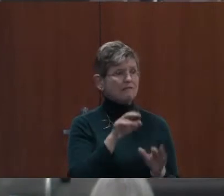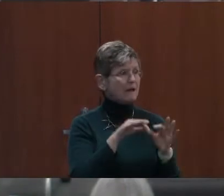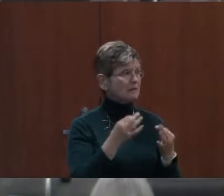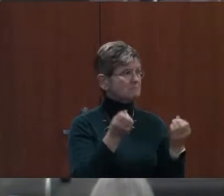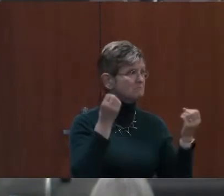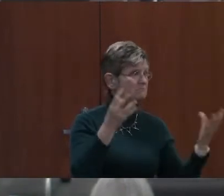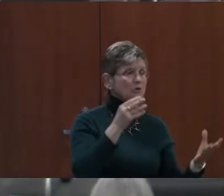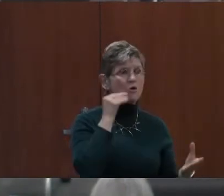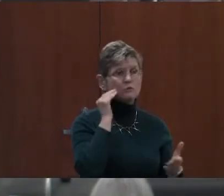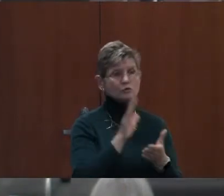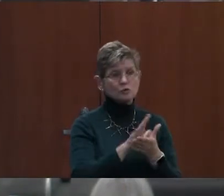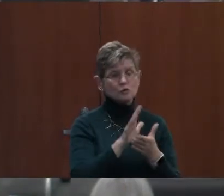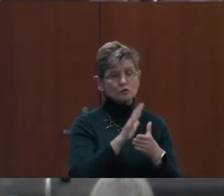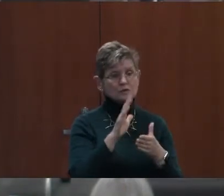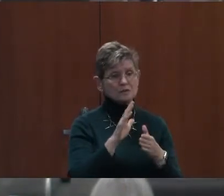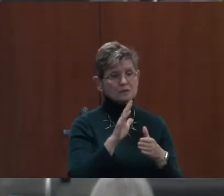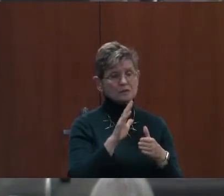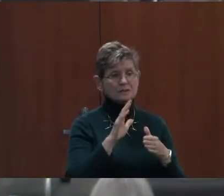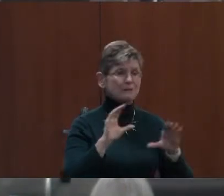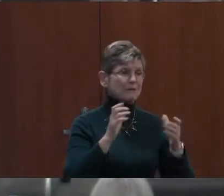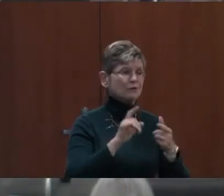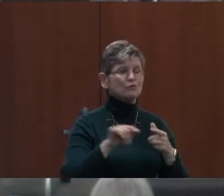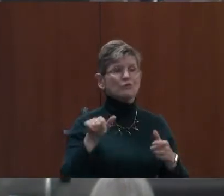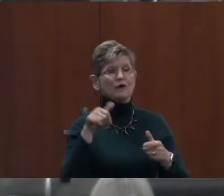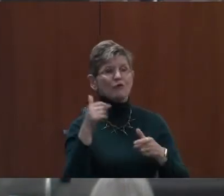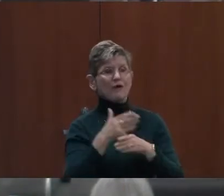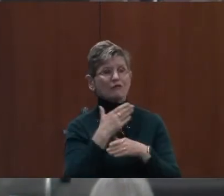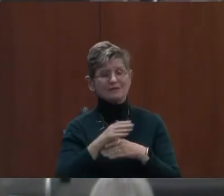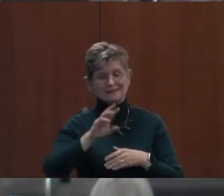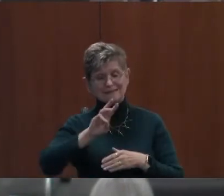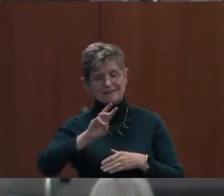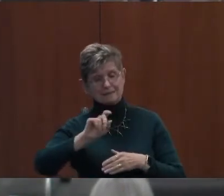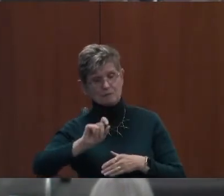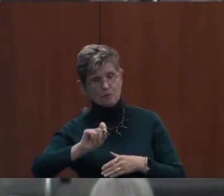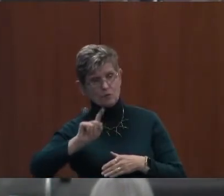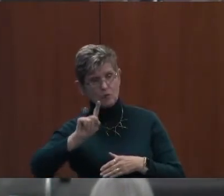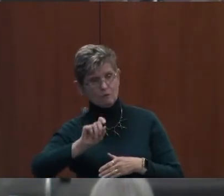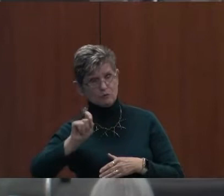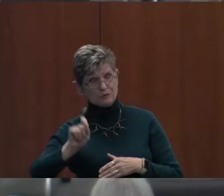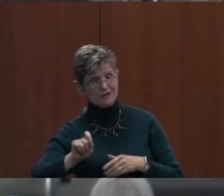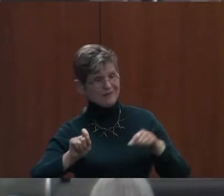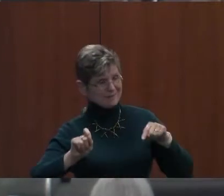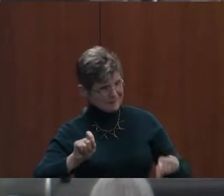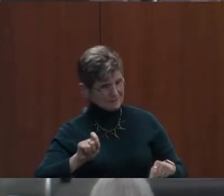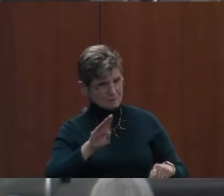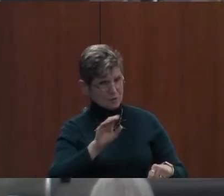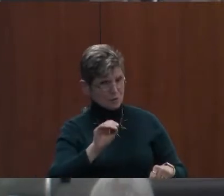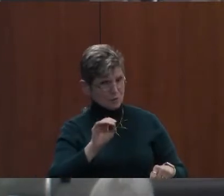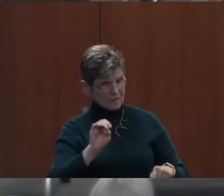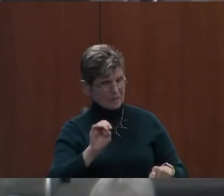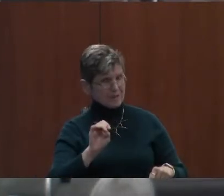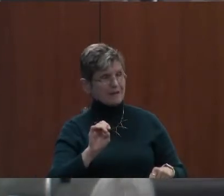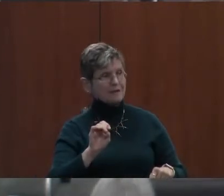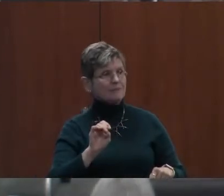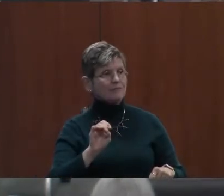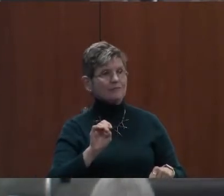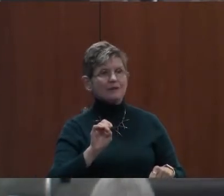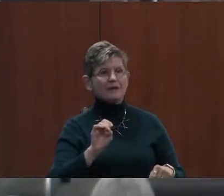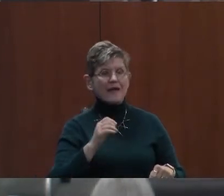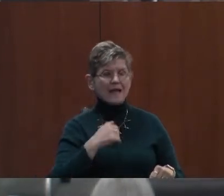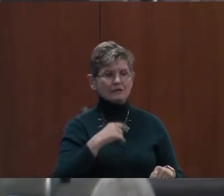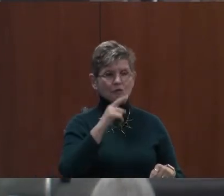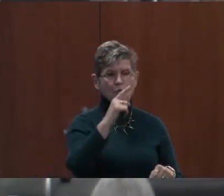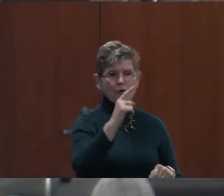is compared to the average of the other school districts in our area being just 6.1%. This Board of Education has the distinction of driving a